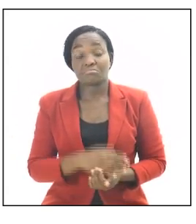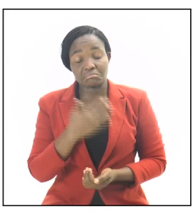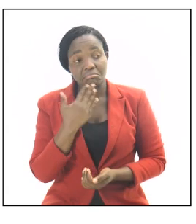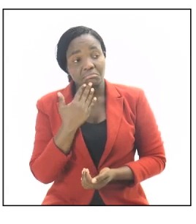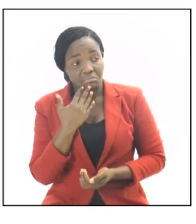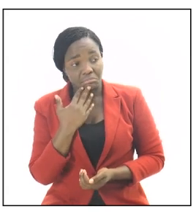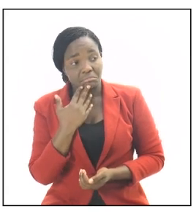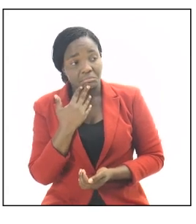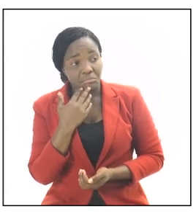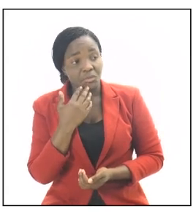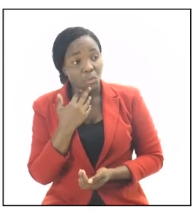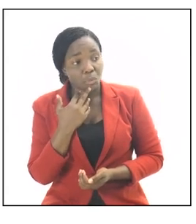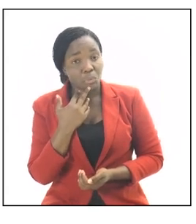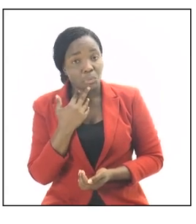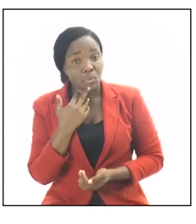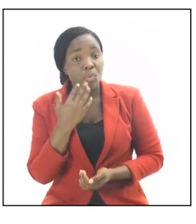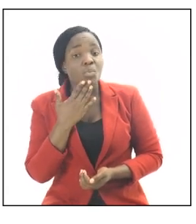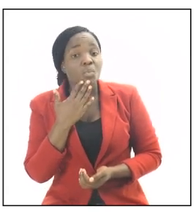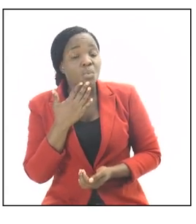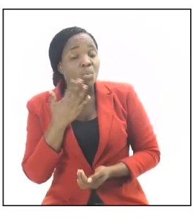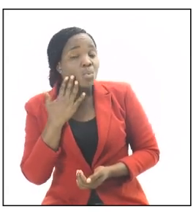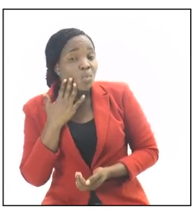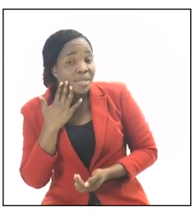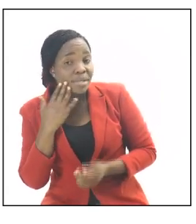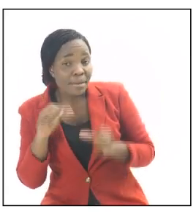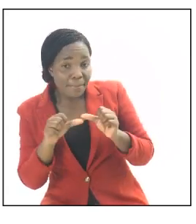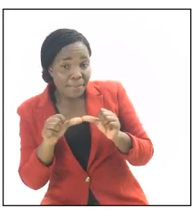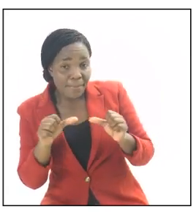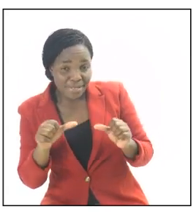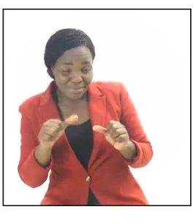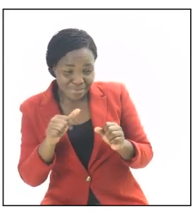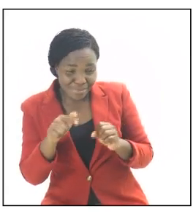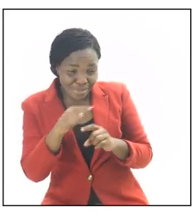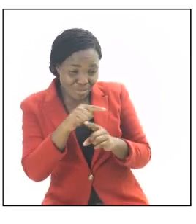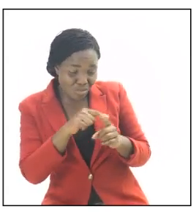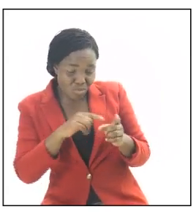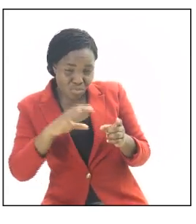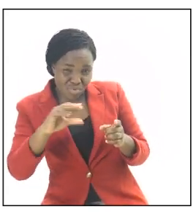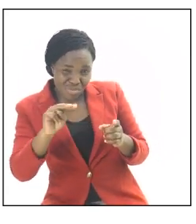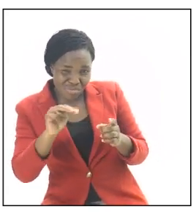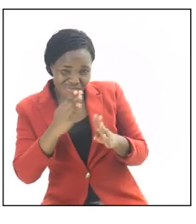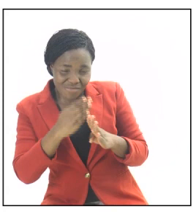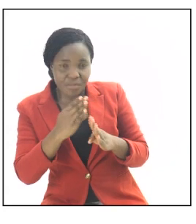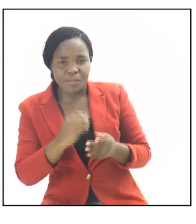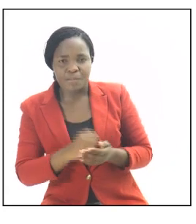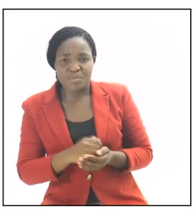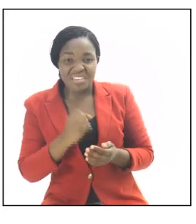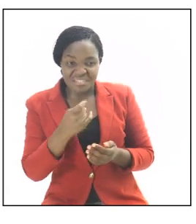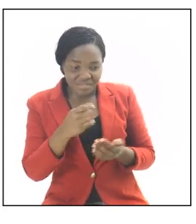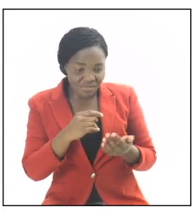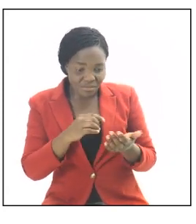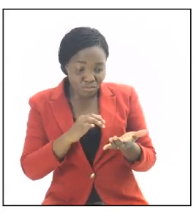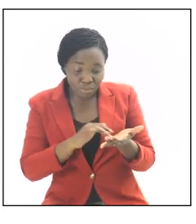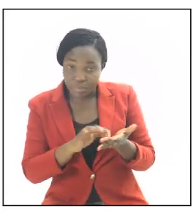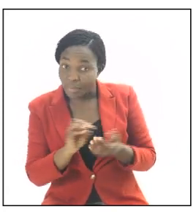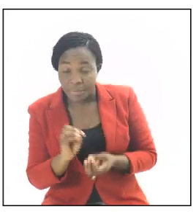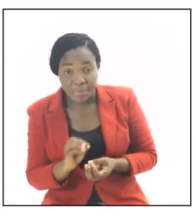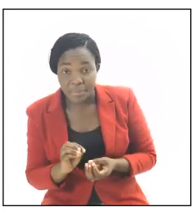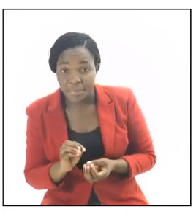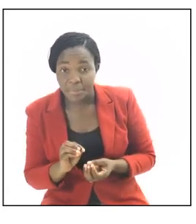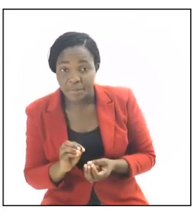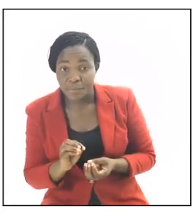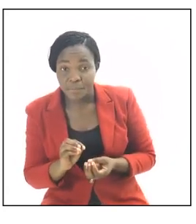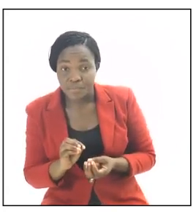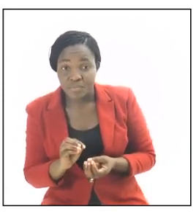Wow! When you measured it, you got 19 centimeters. And when you worked it out with the calculator using pi, you